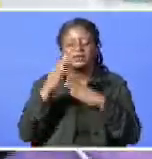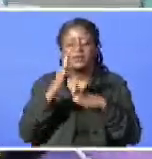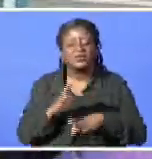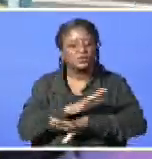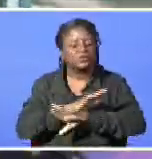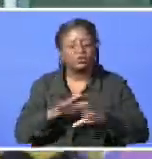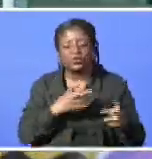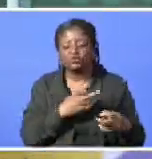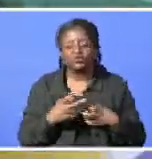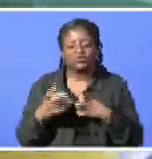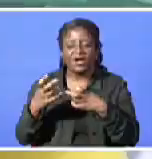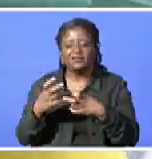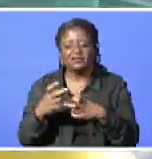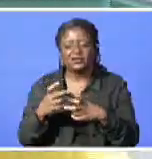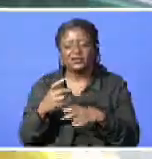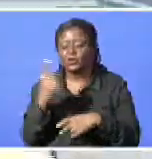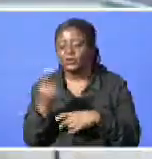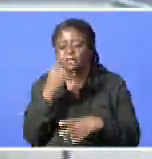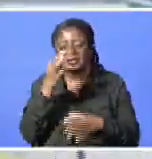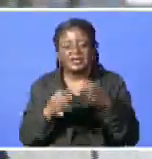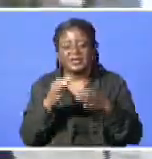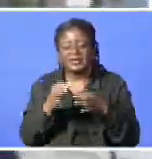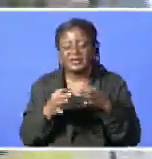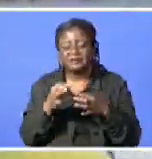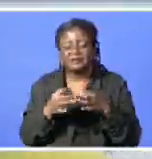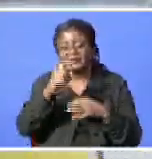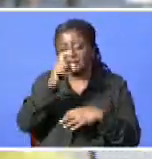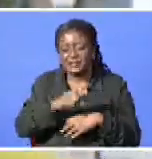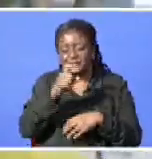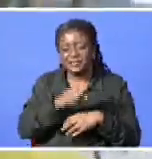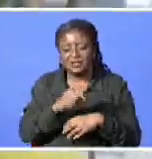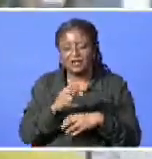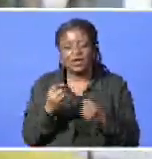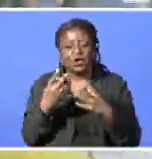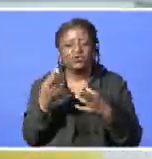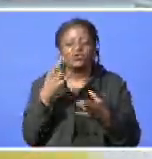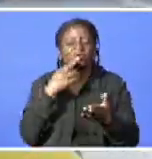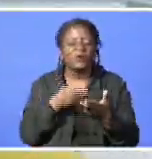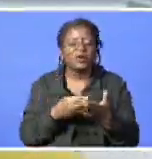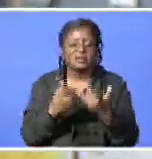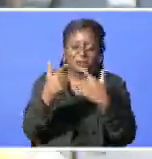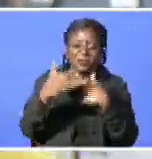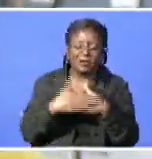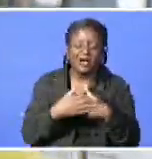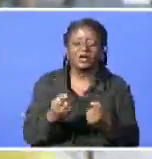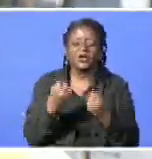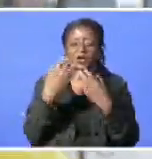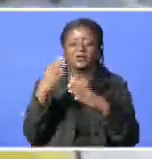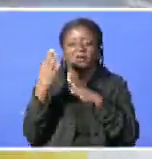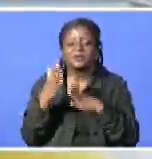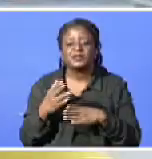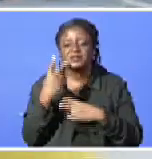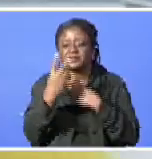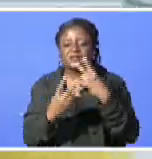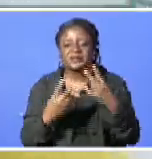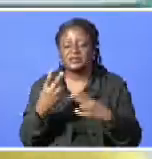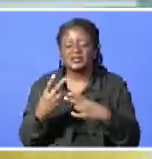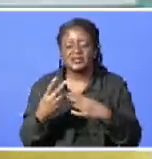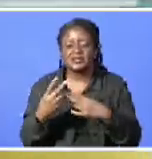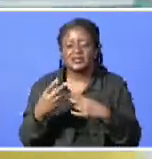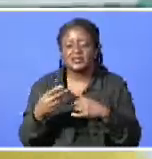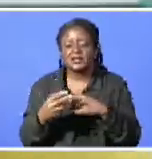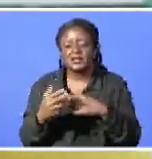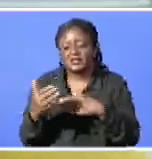And one of the reports we're getting back, a lot of Bahamians are visiting the neighbors to the north, and they're visiting flea markets and